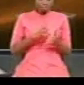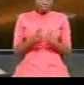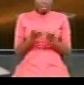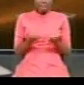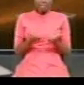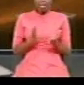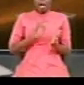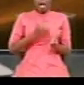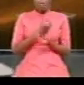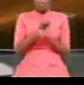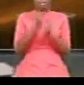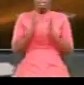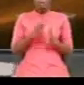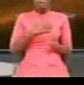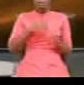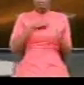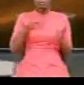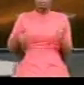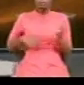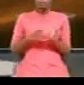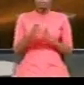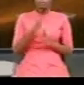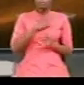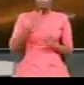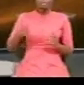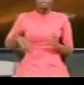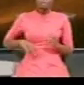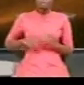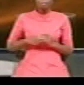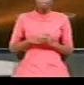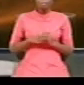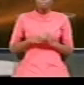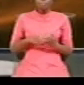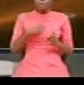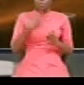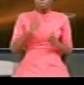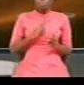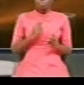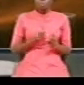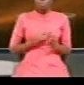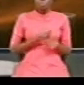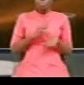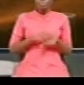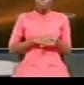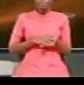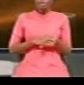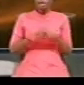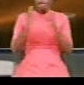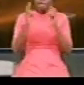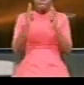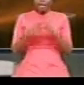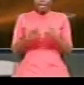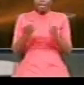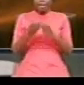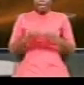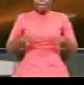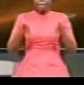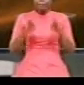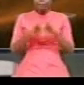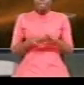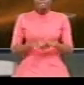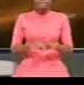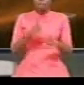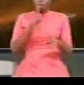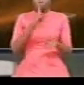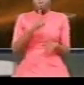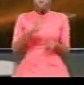Savior and Lord Jesus Christ hinted on very important facts